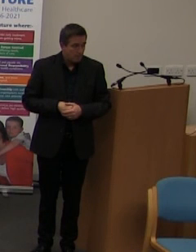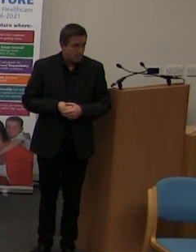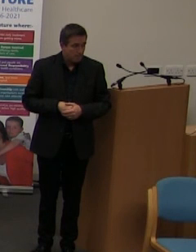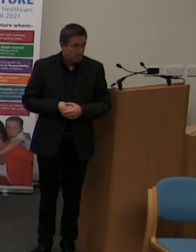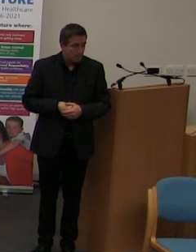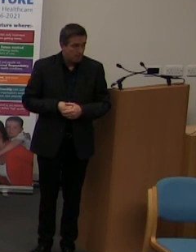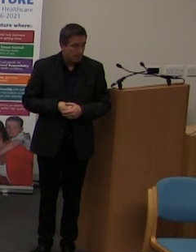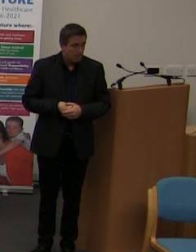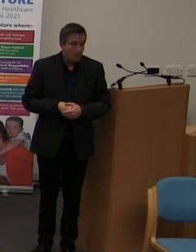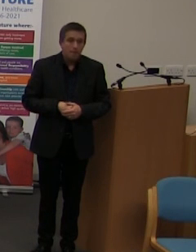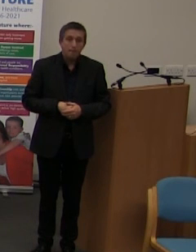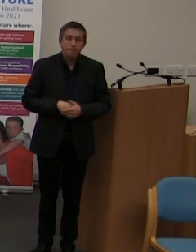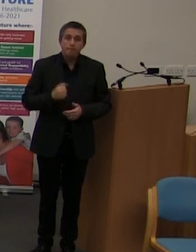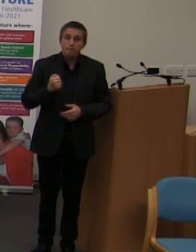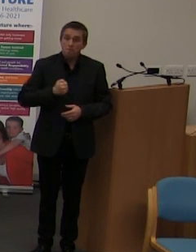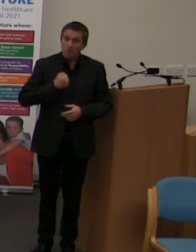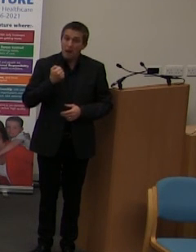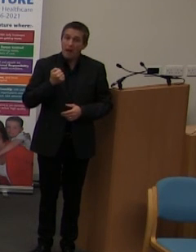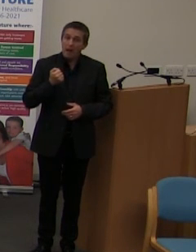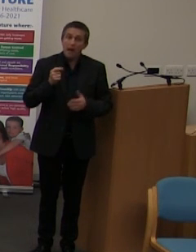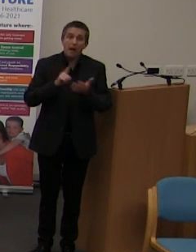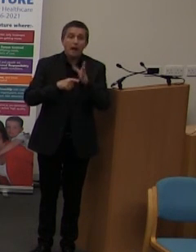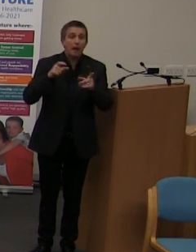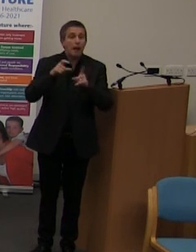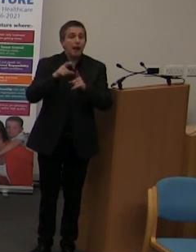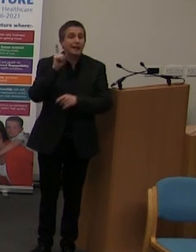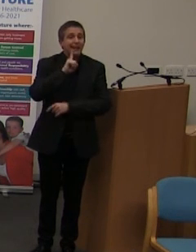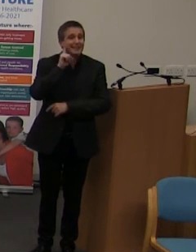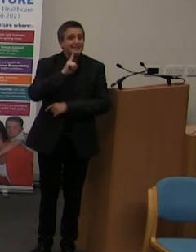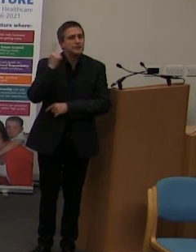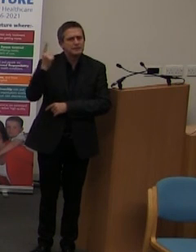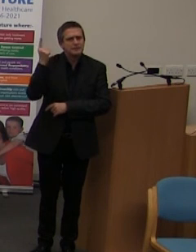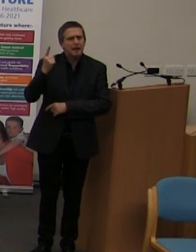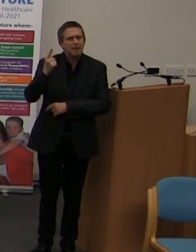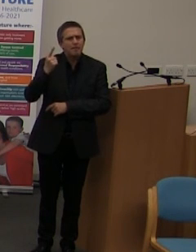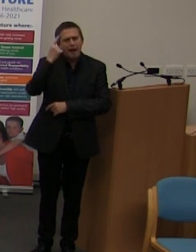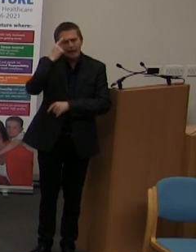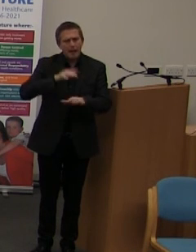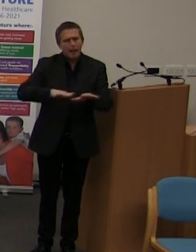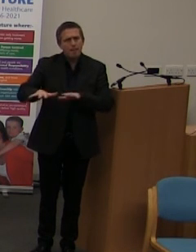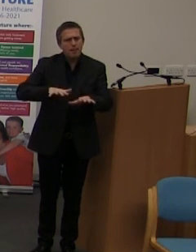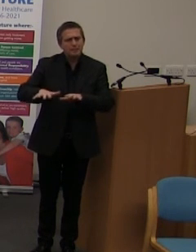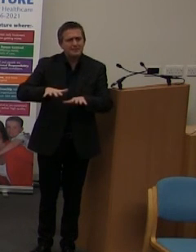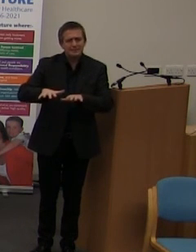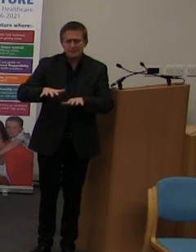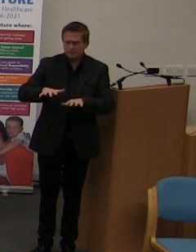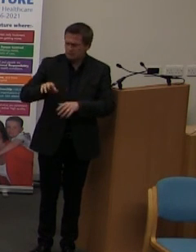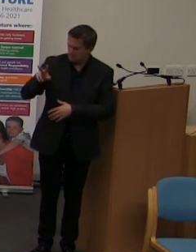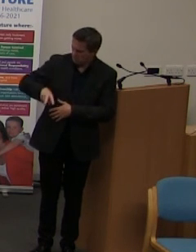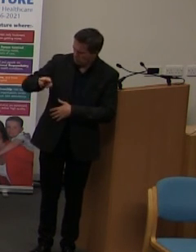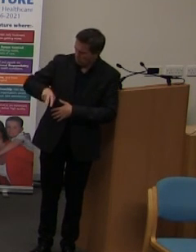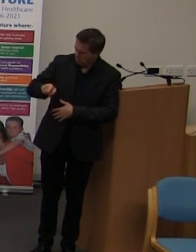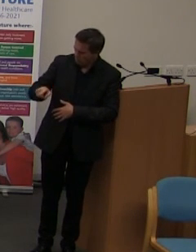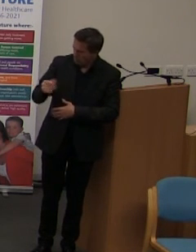is that my landlady, who had epilepsy and a number of things, suddenly became very unwell. They thought it was